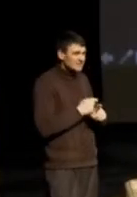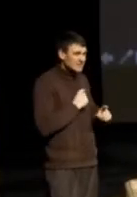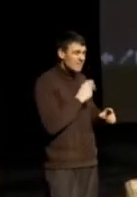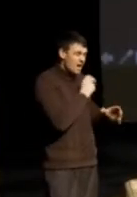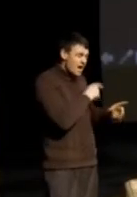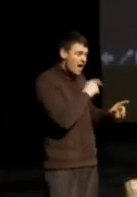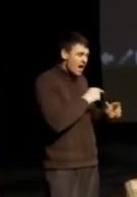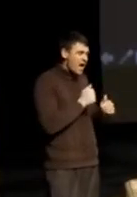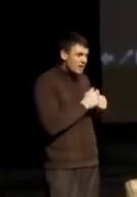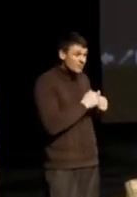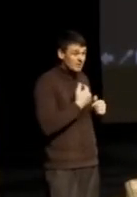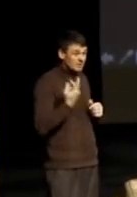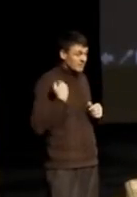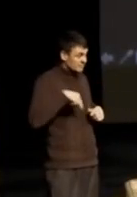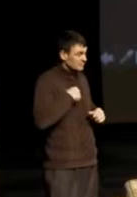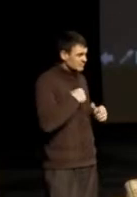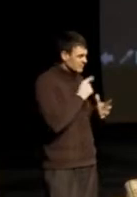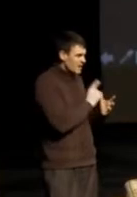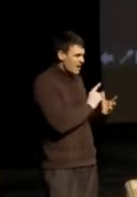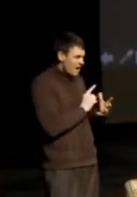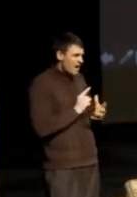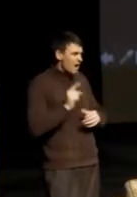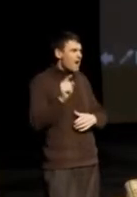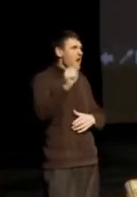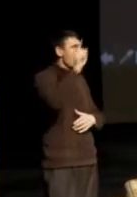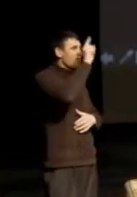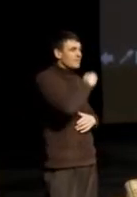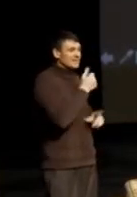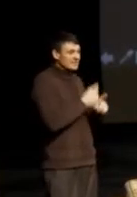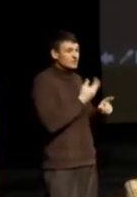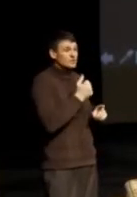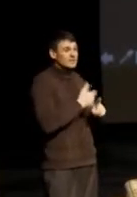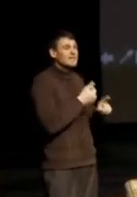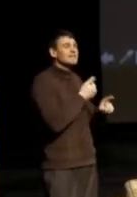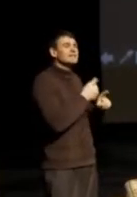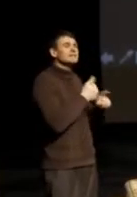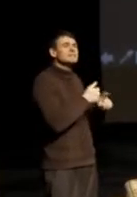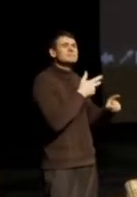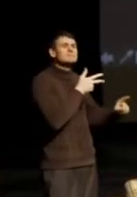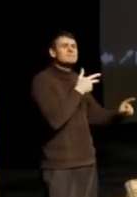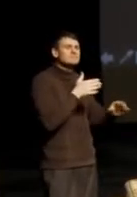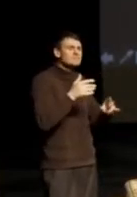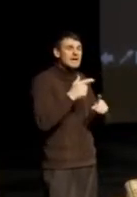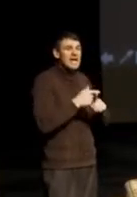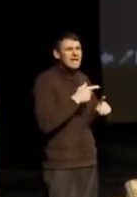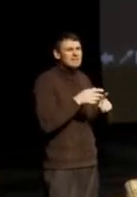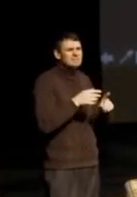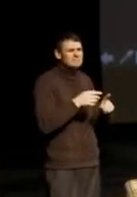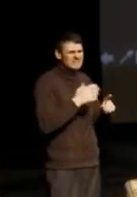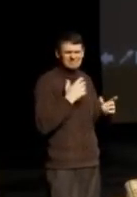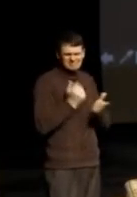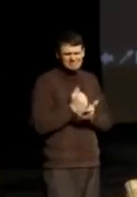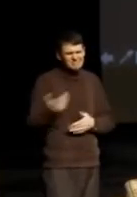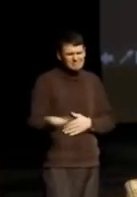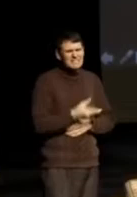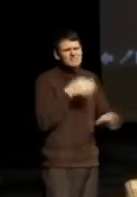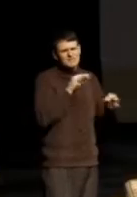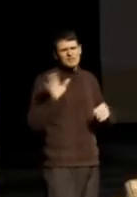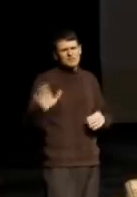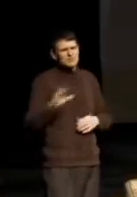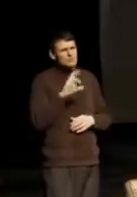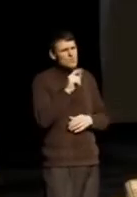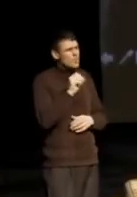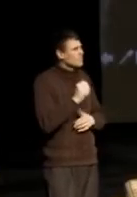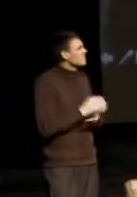the 13 sites that we visited, and I'll now let him tell you a little bit more about his role. Jordan Malero takes the